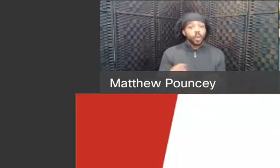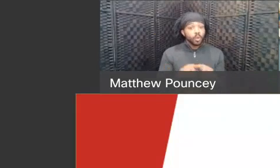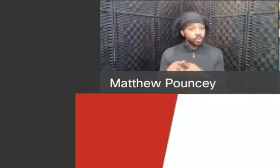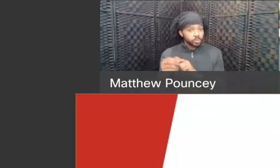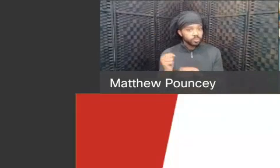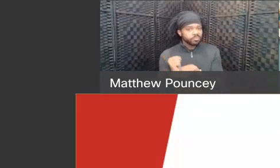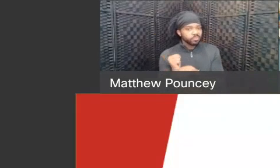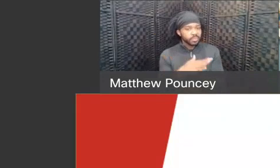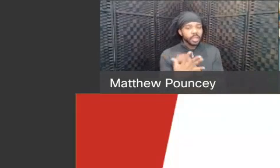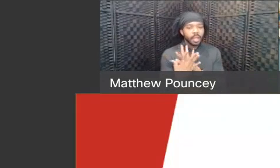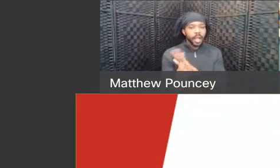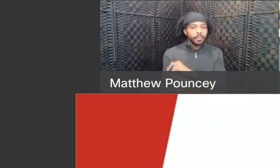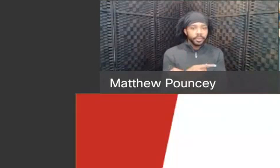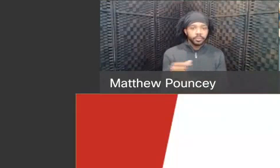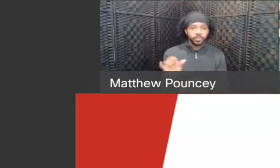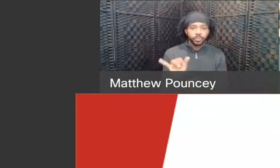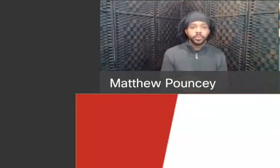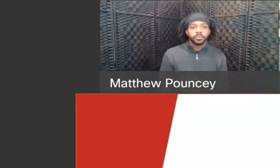it.